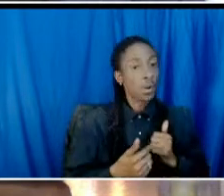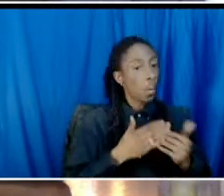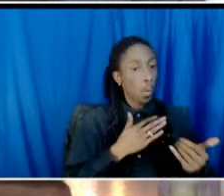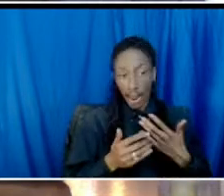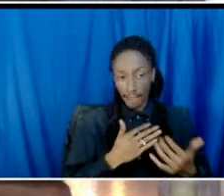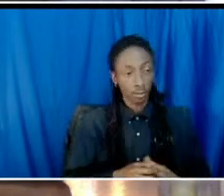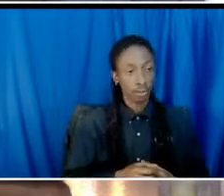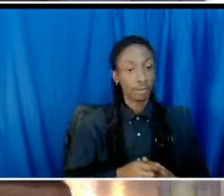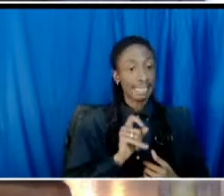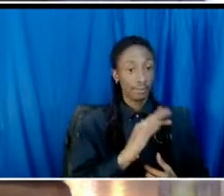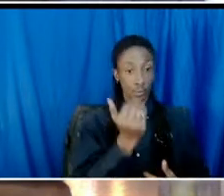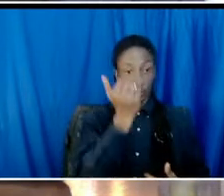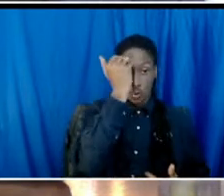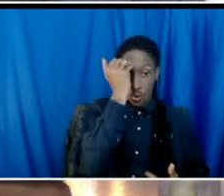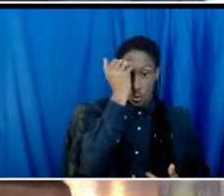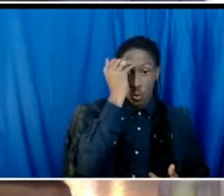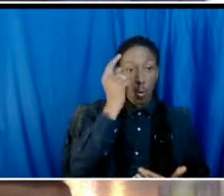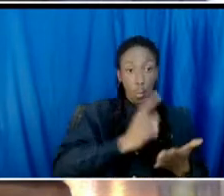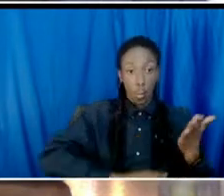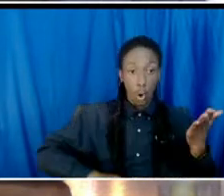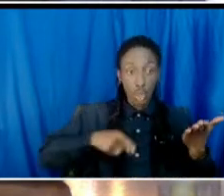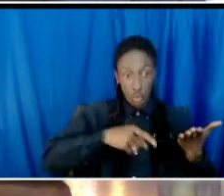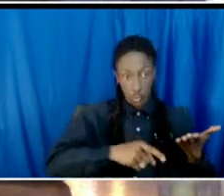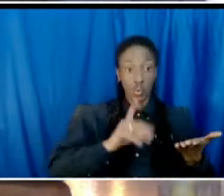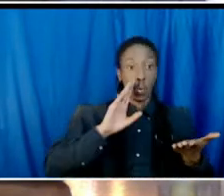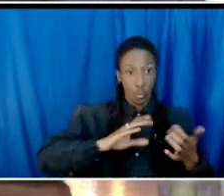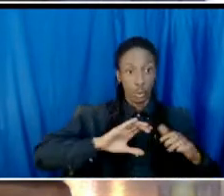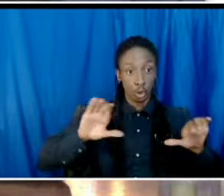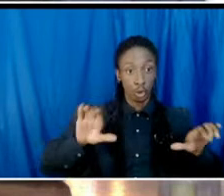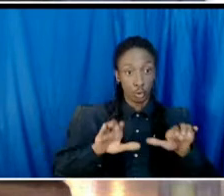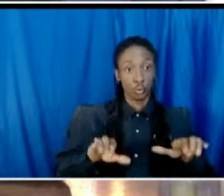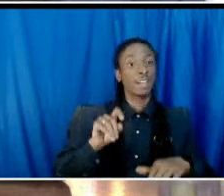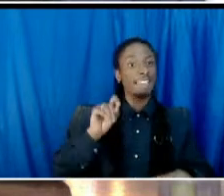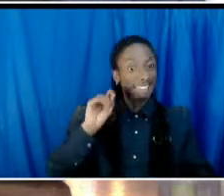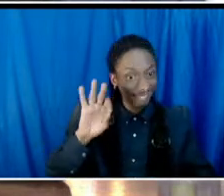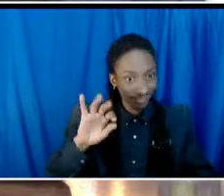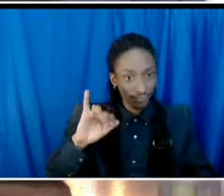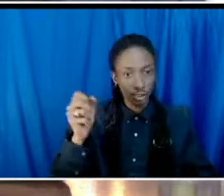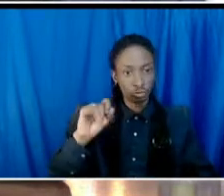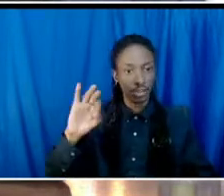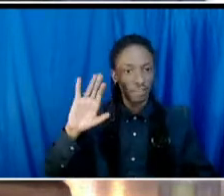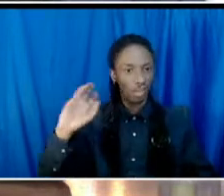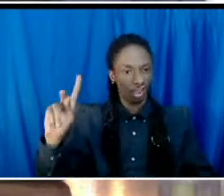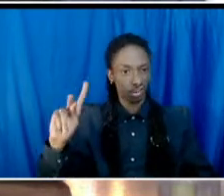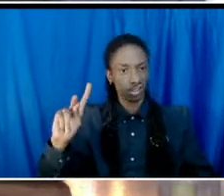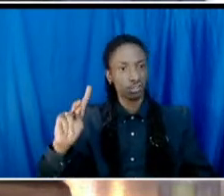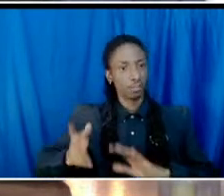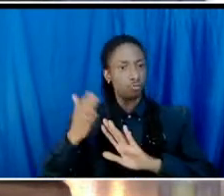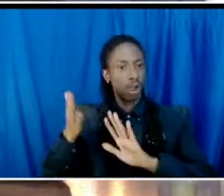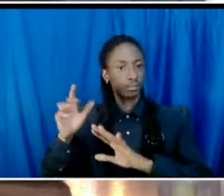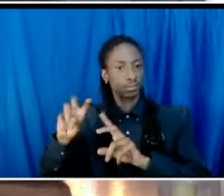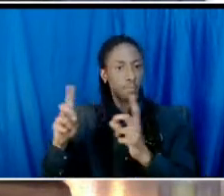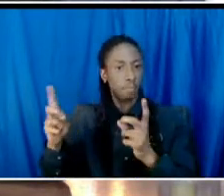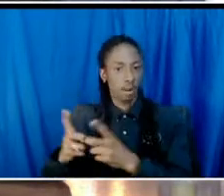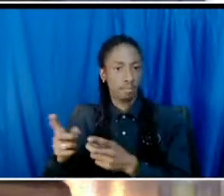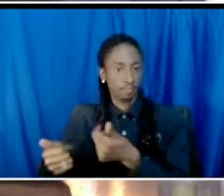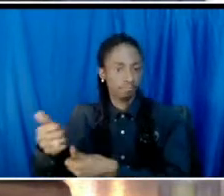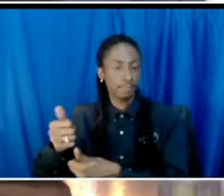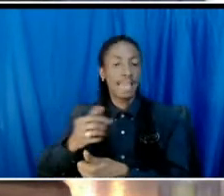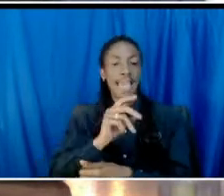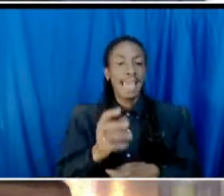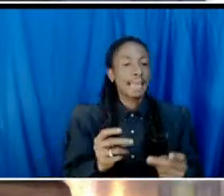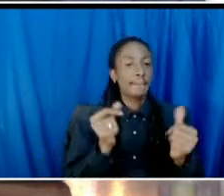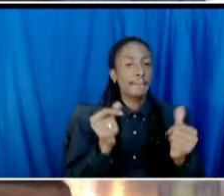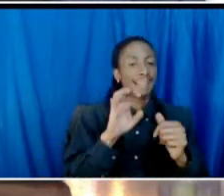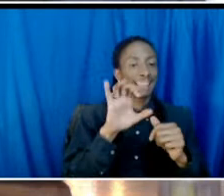if you know what you would do if Jeff Clark is put in charge of the department. And immediately, Eric Dryben, who